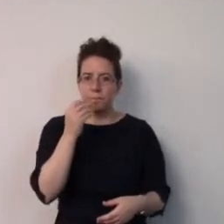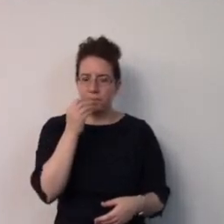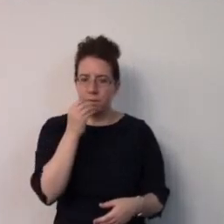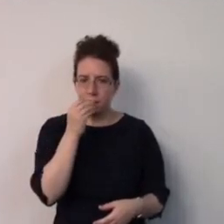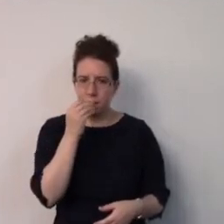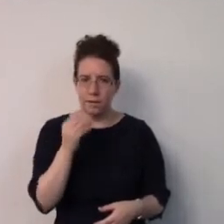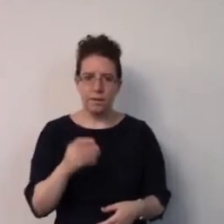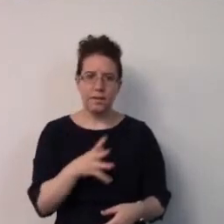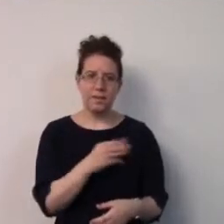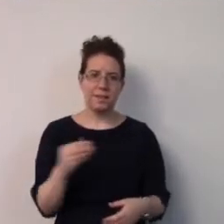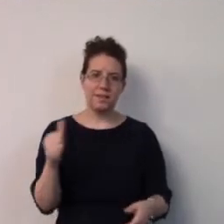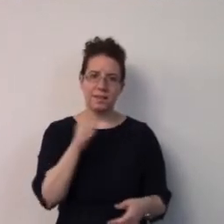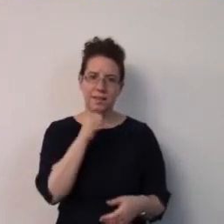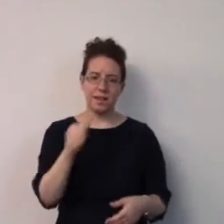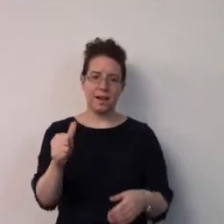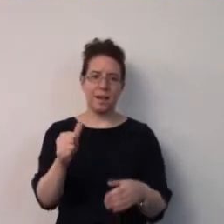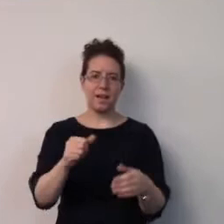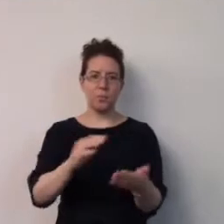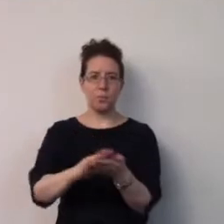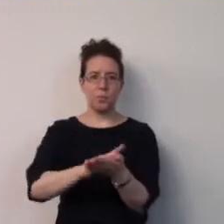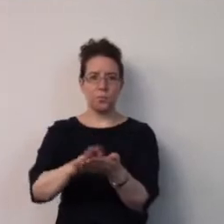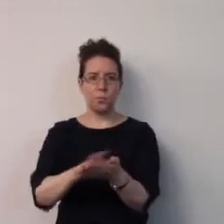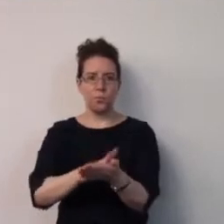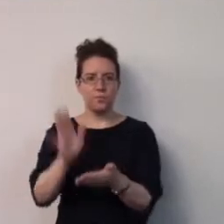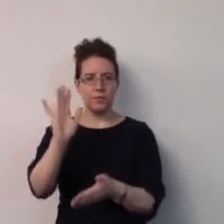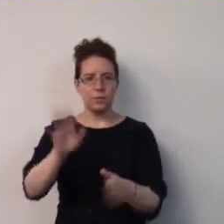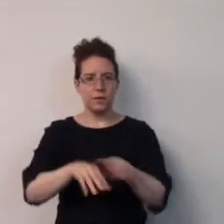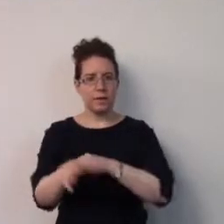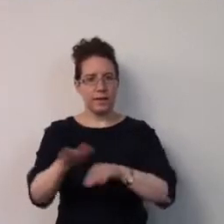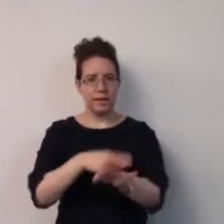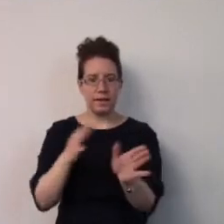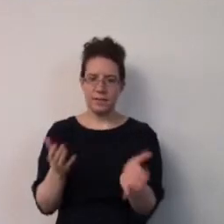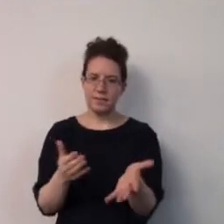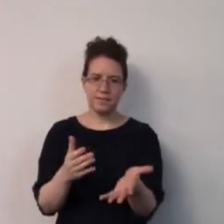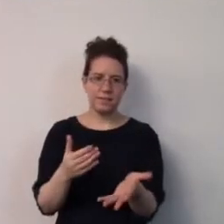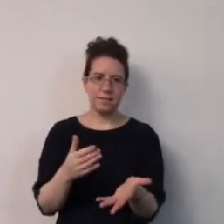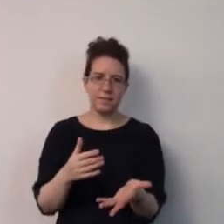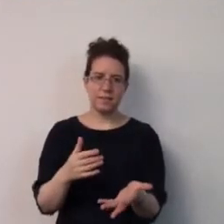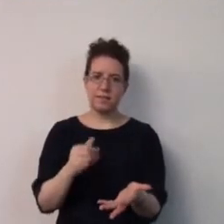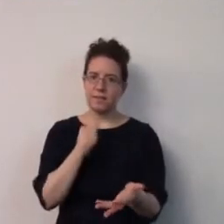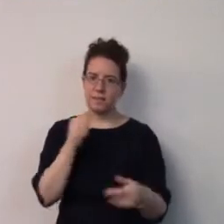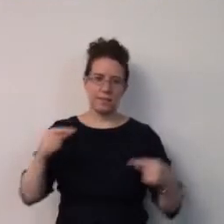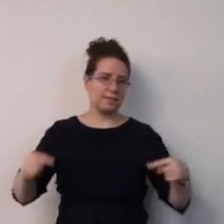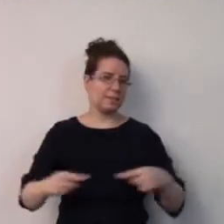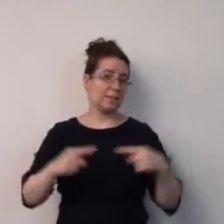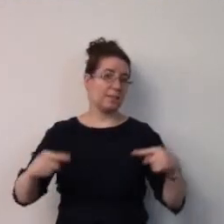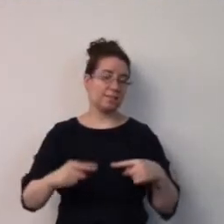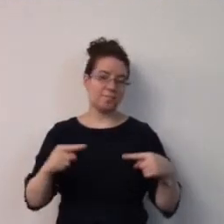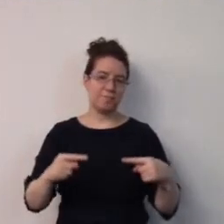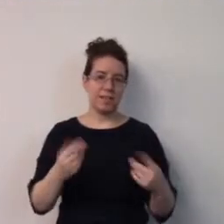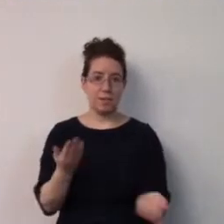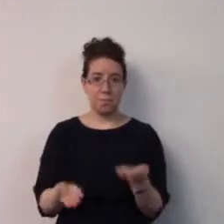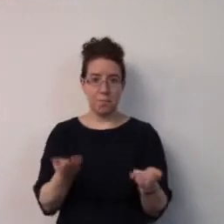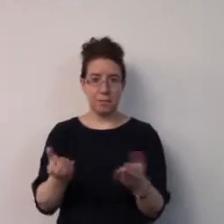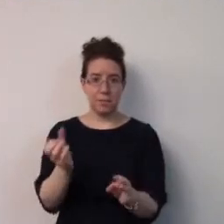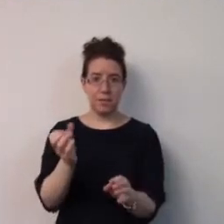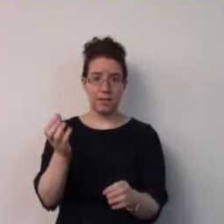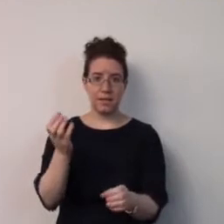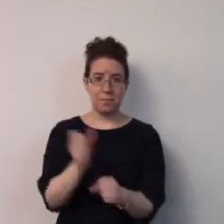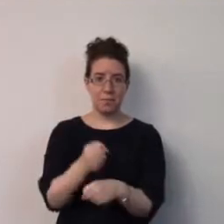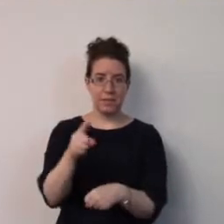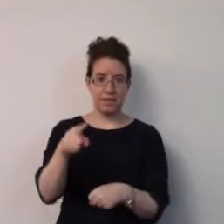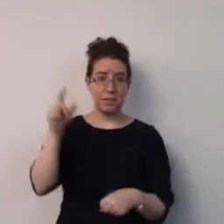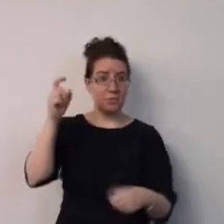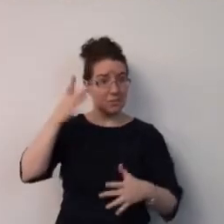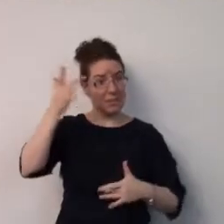And those things that come out of your mouth, fornications and thefts, and you know, if we begin to confess, we've